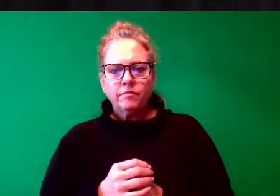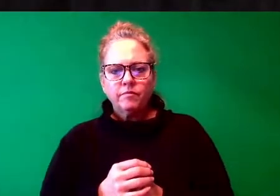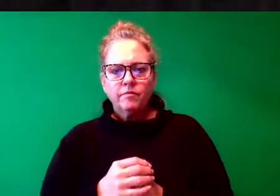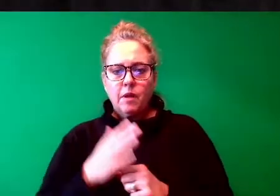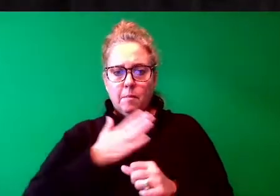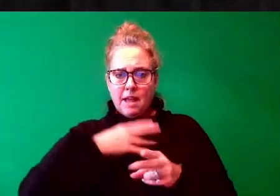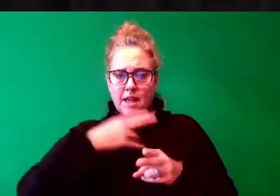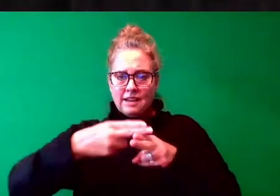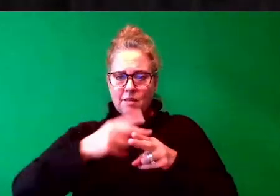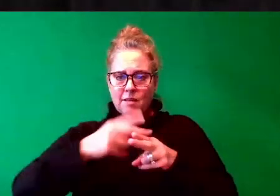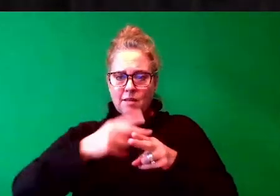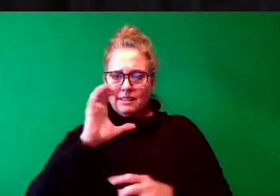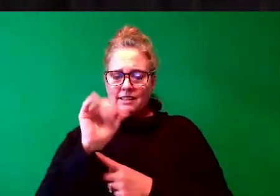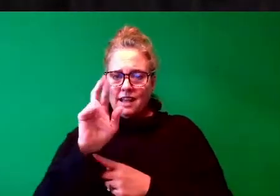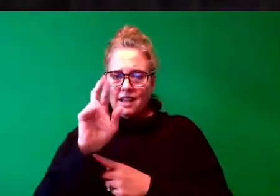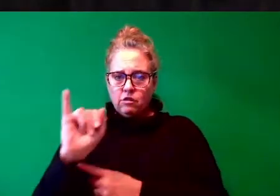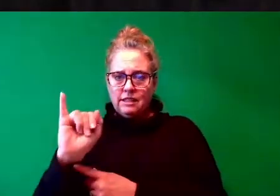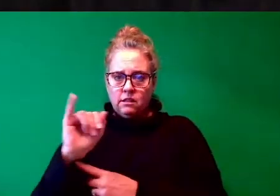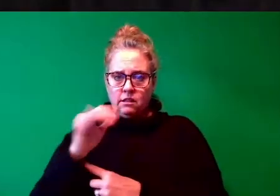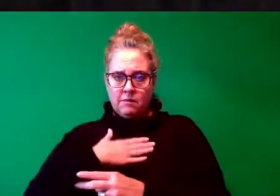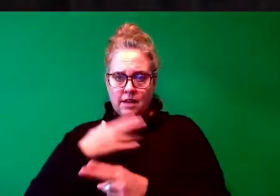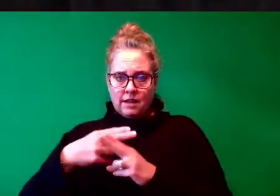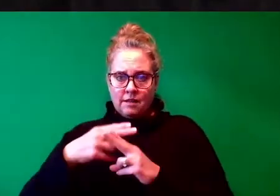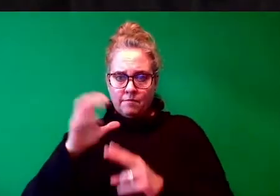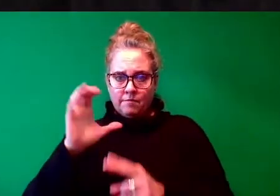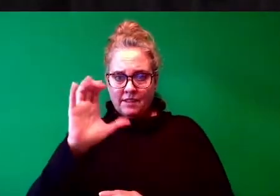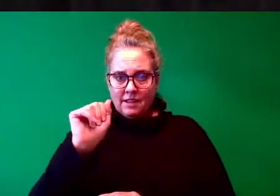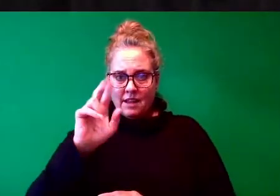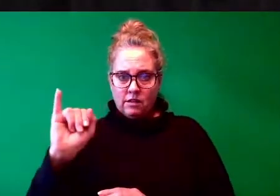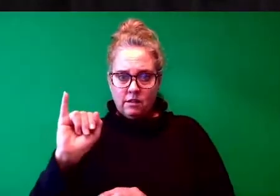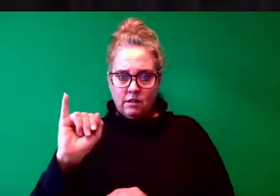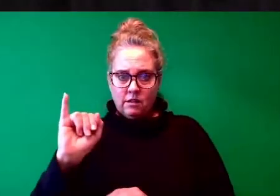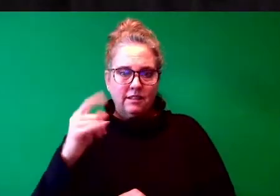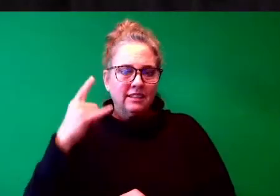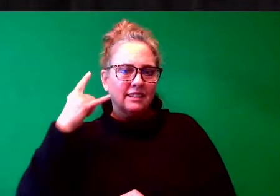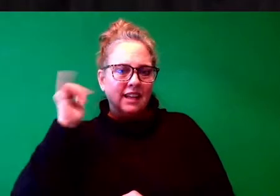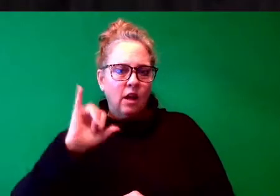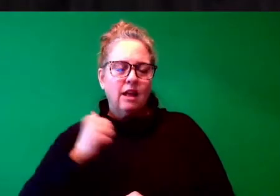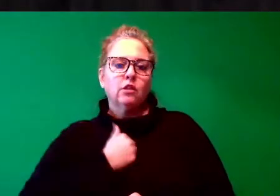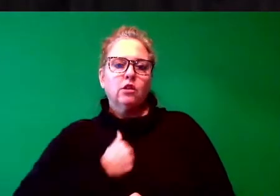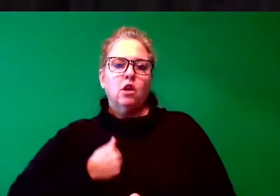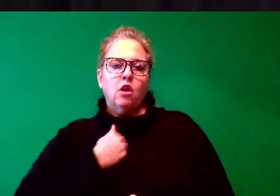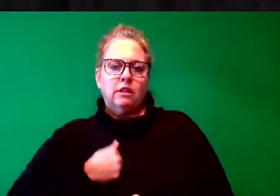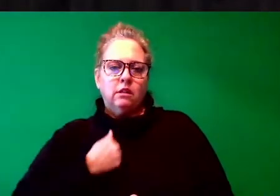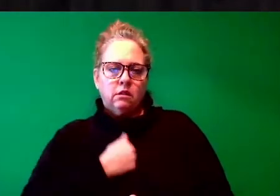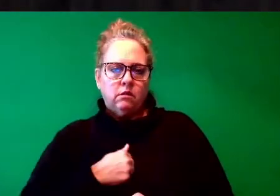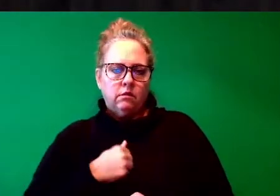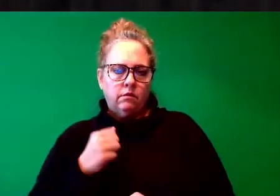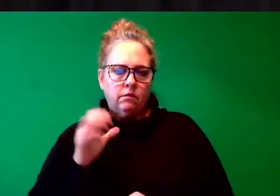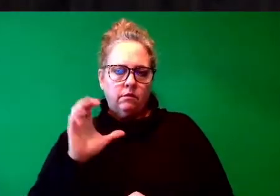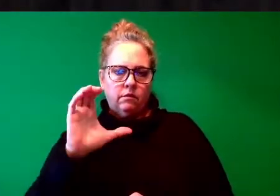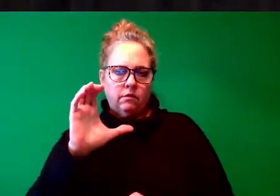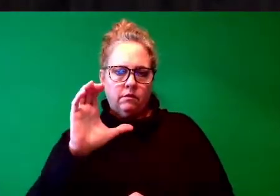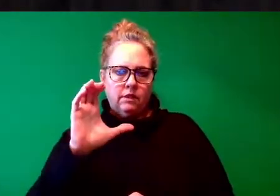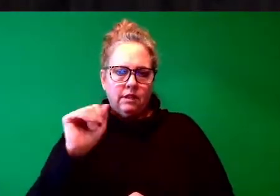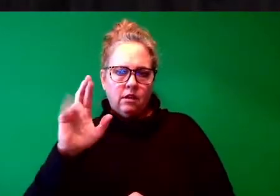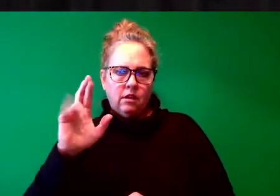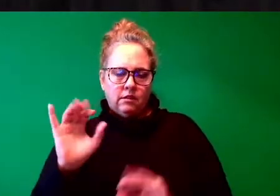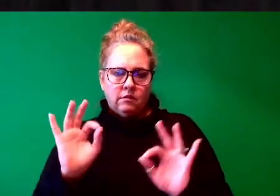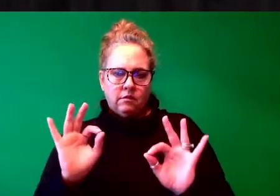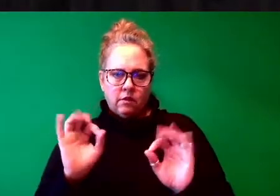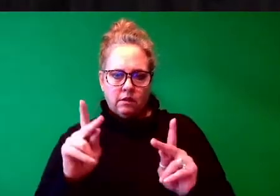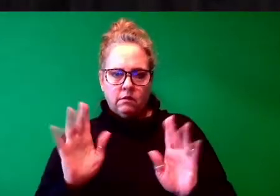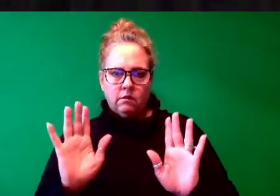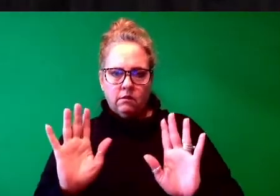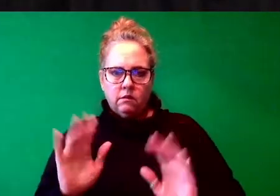I'm sorry, Carly. Not that either. Kari, rhymes with sorry. Kari said, hey,